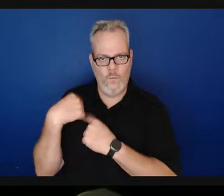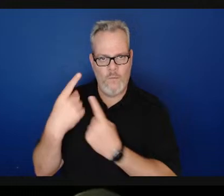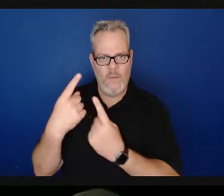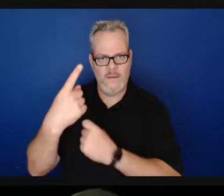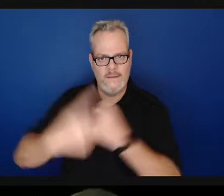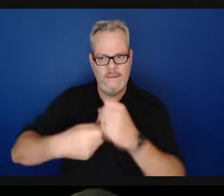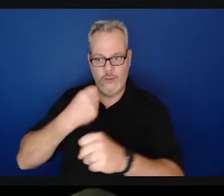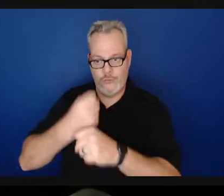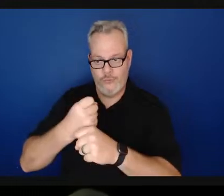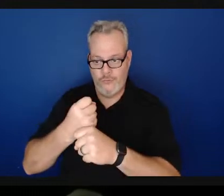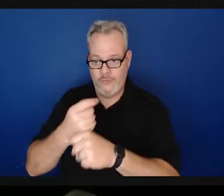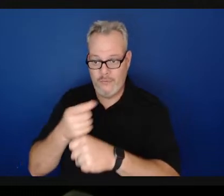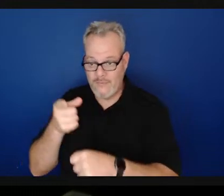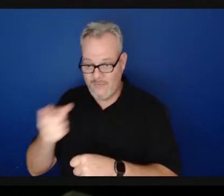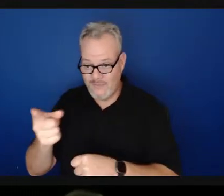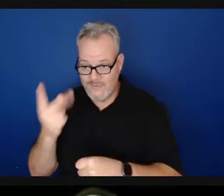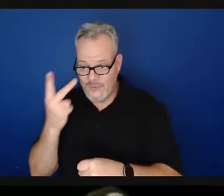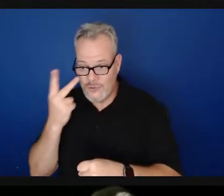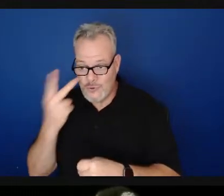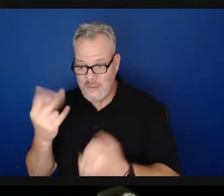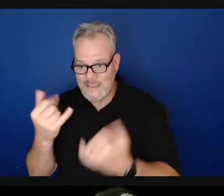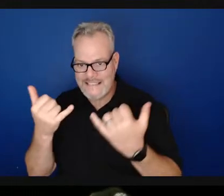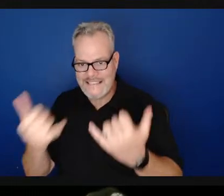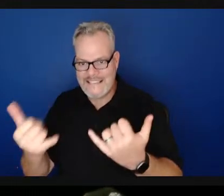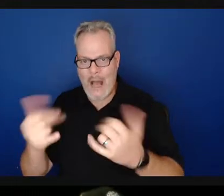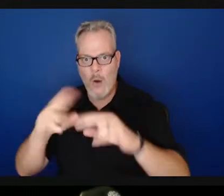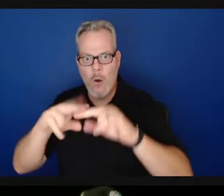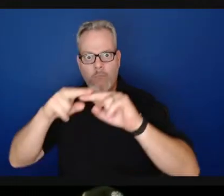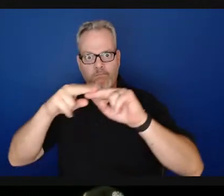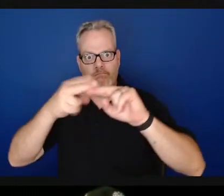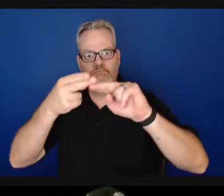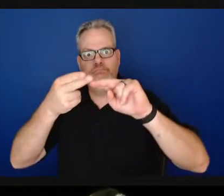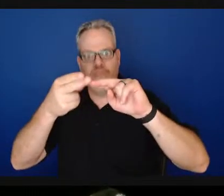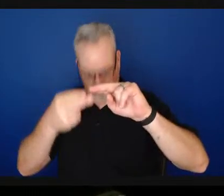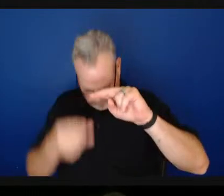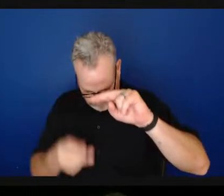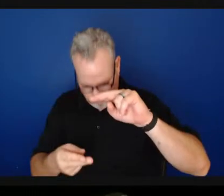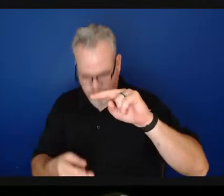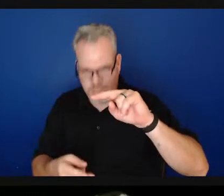was this, how the earthquake rates have really dropped off relatively to that.